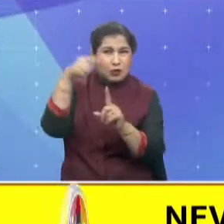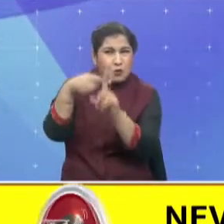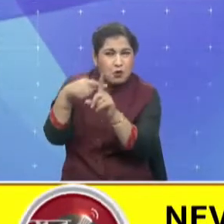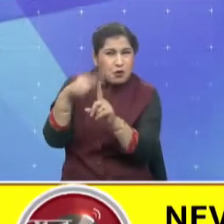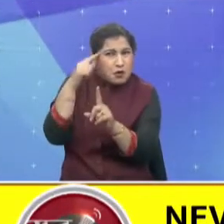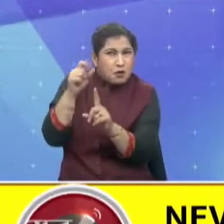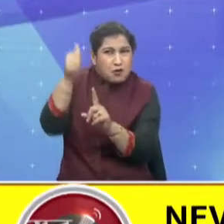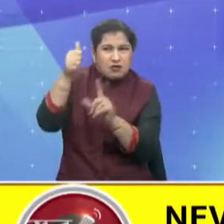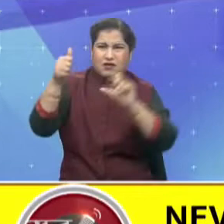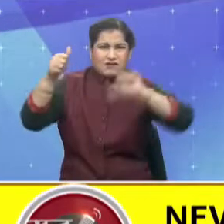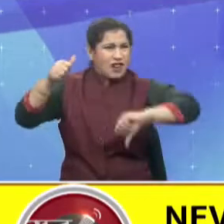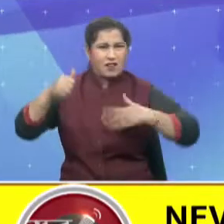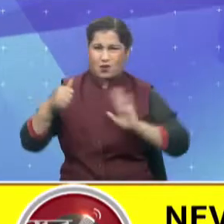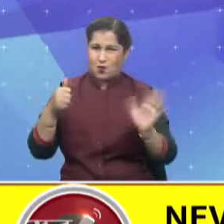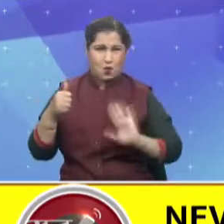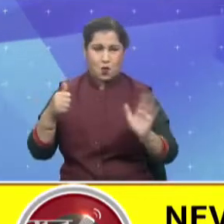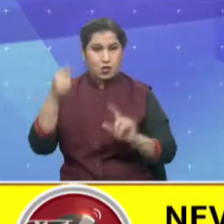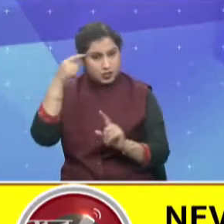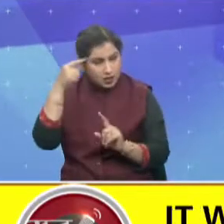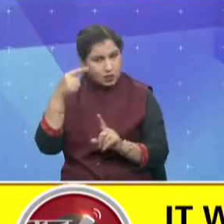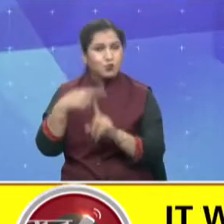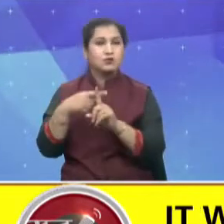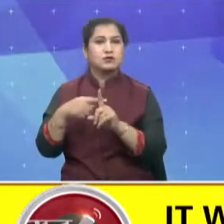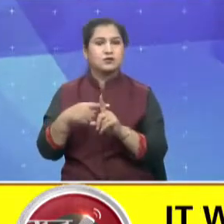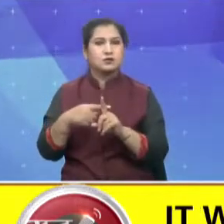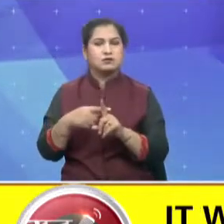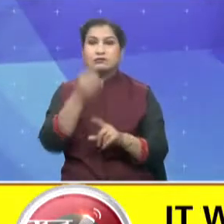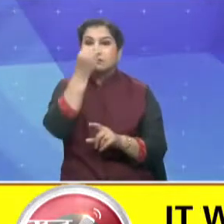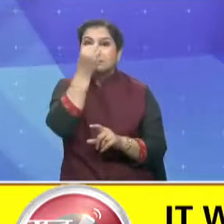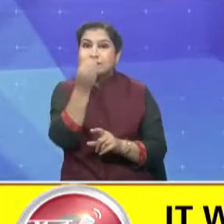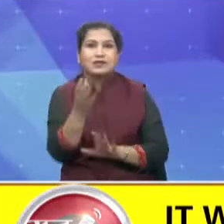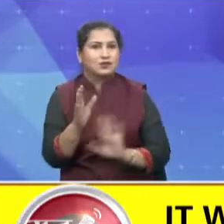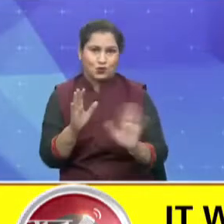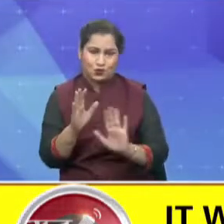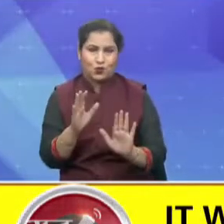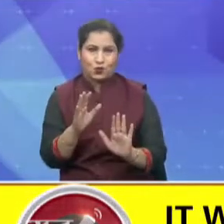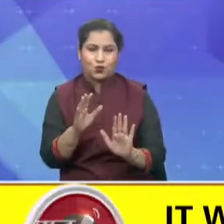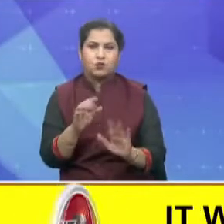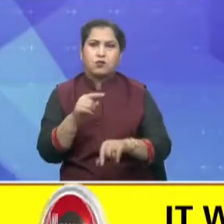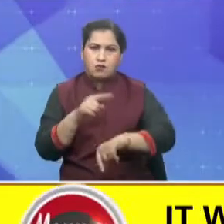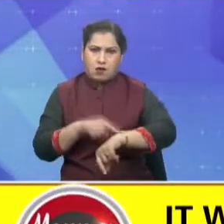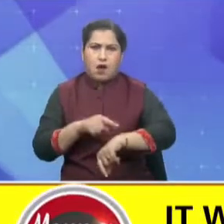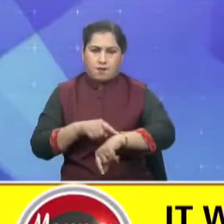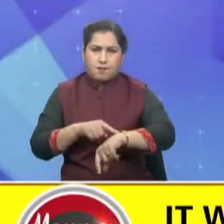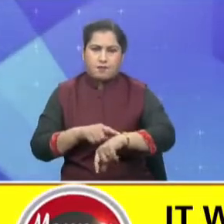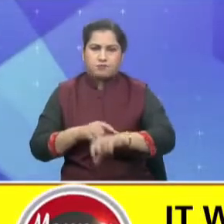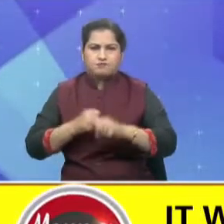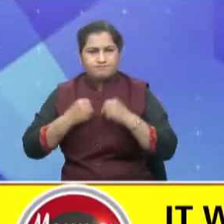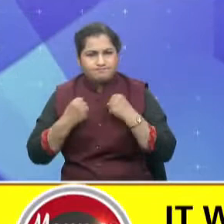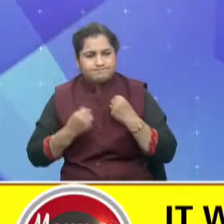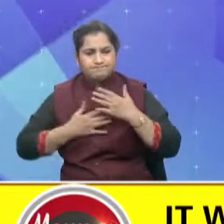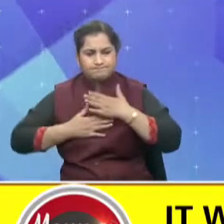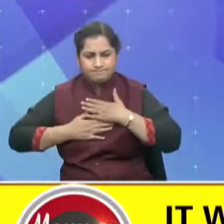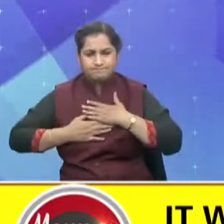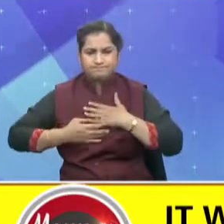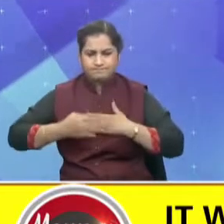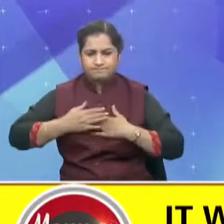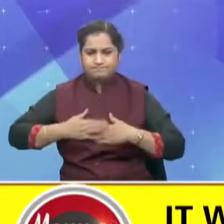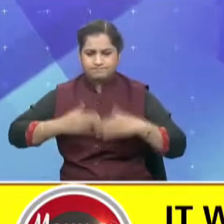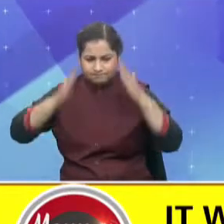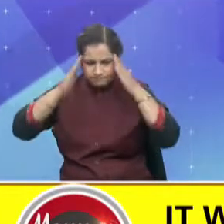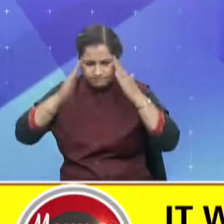at what you want to be. It will not come easy. It will take sacrifice of time